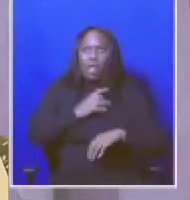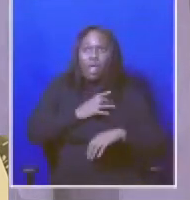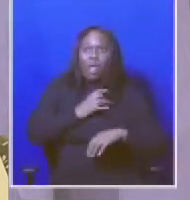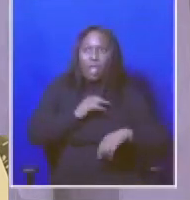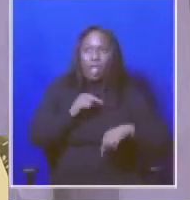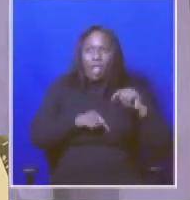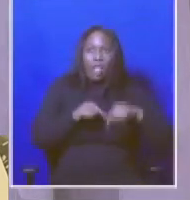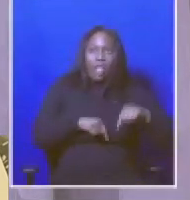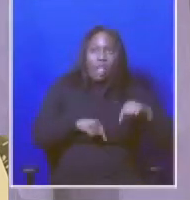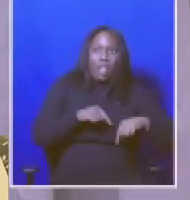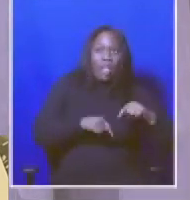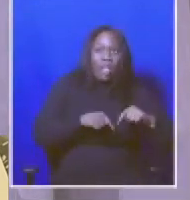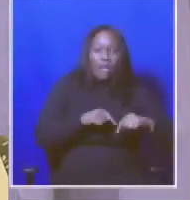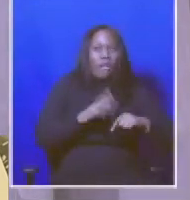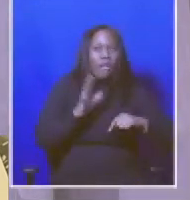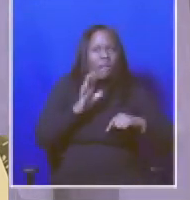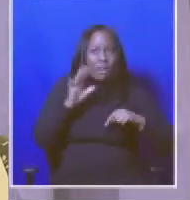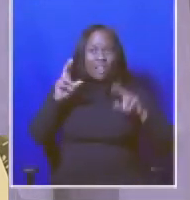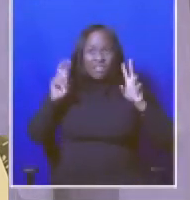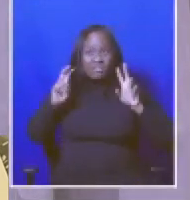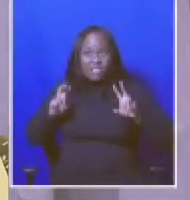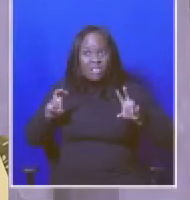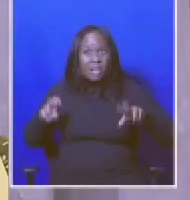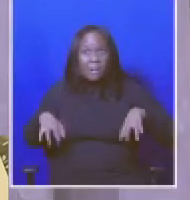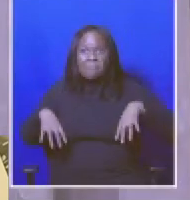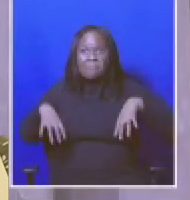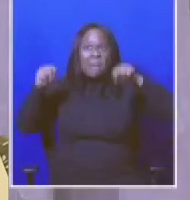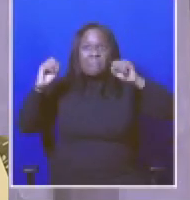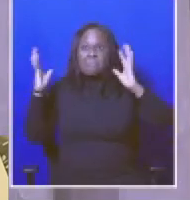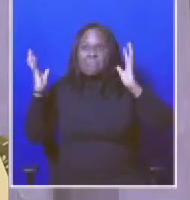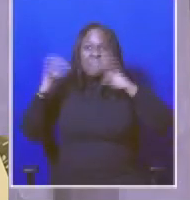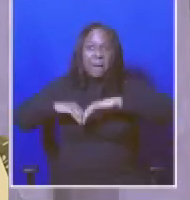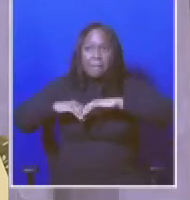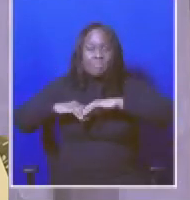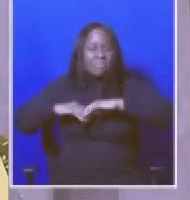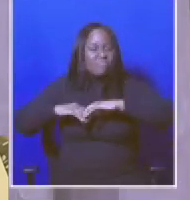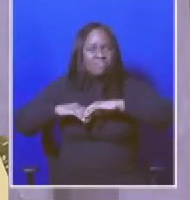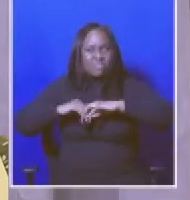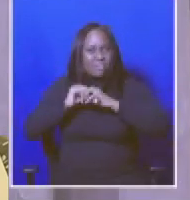There will be no grid failure. No, there shouldn't be.